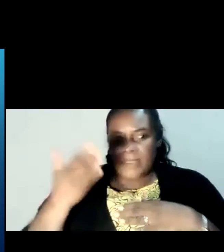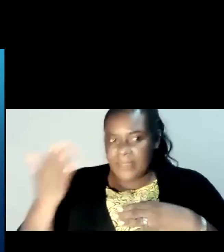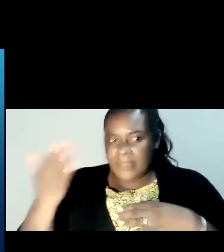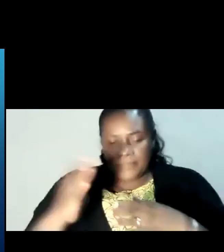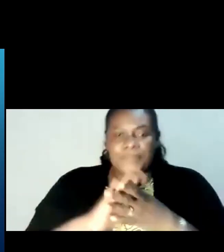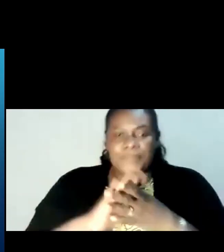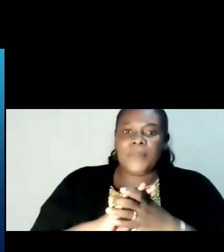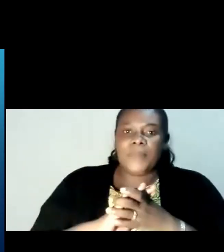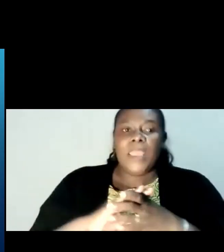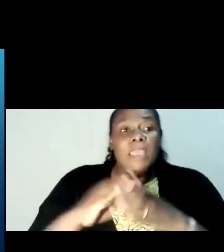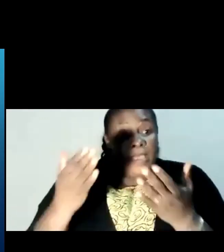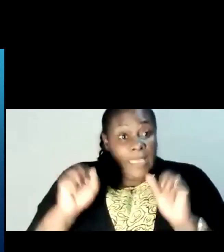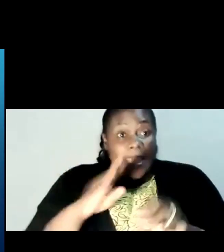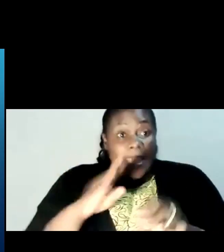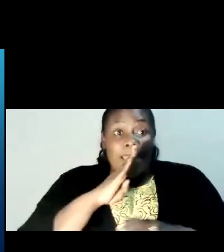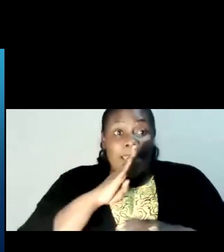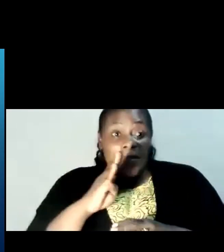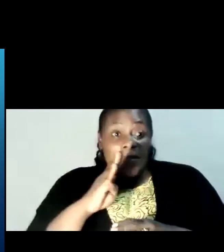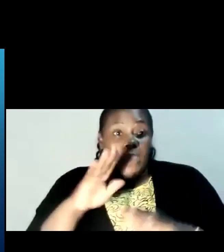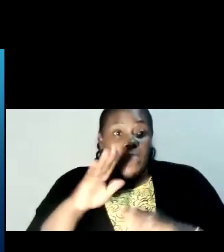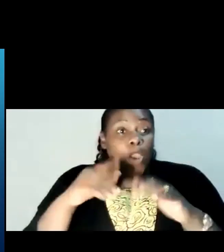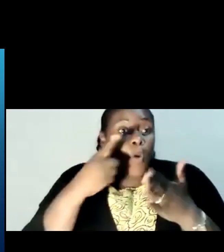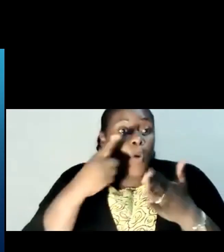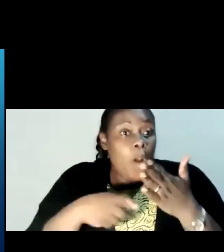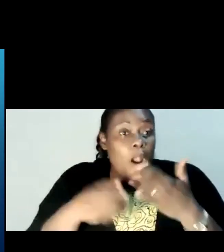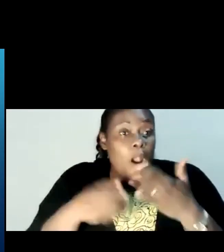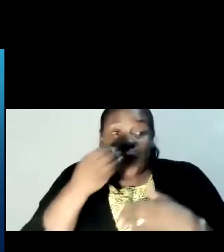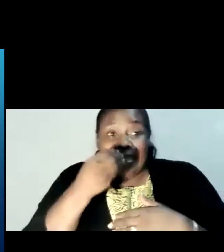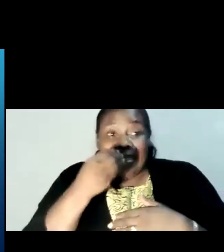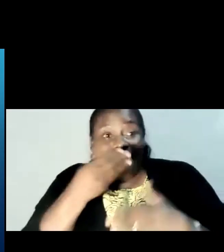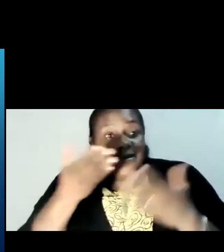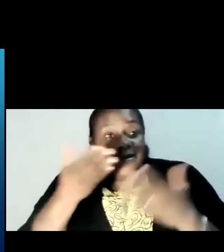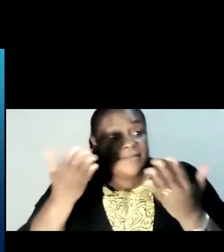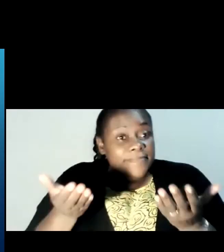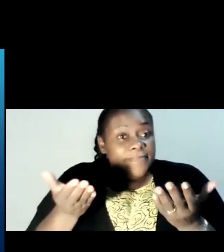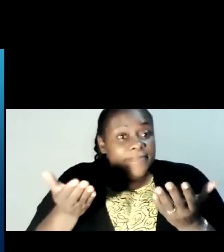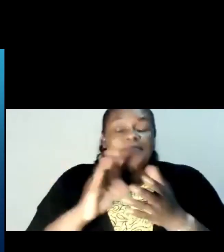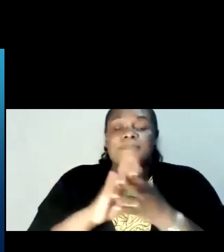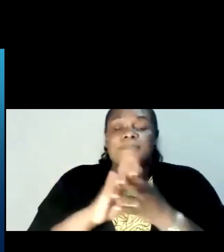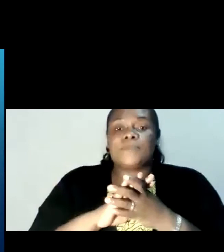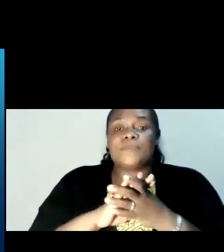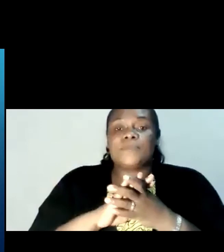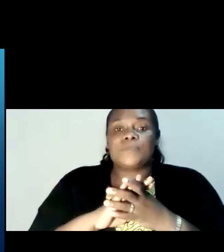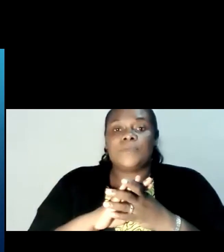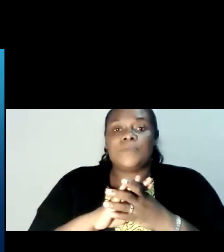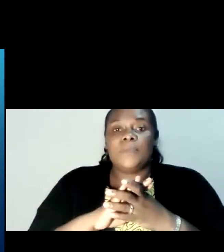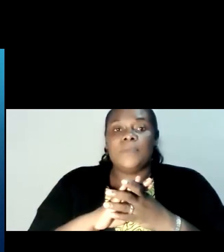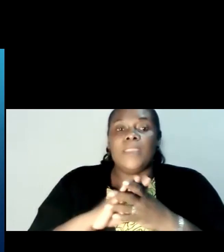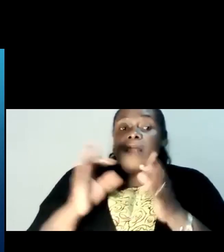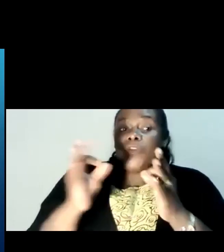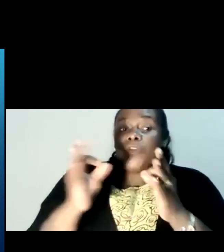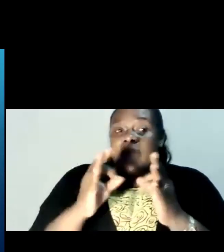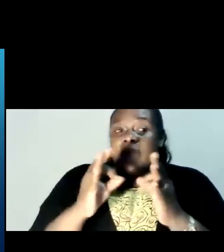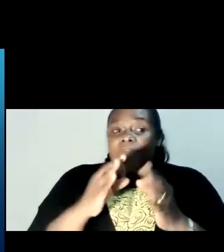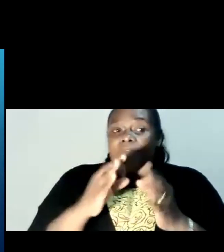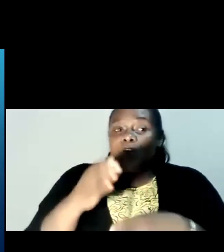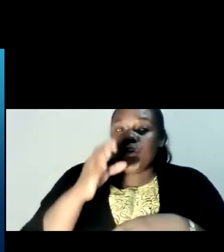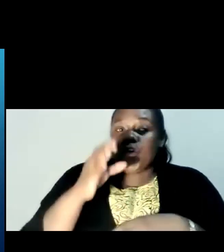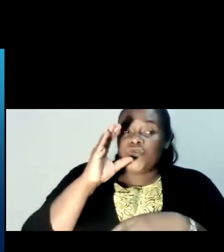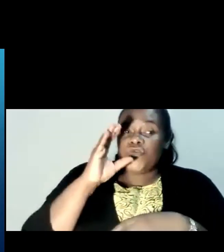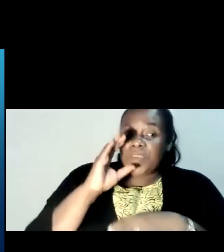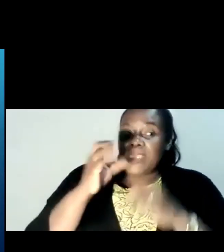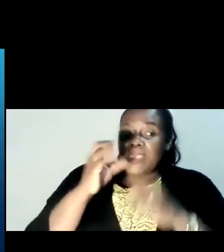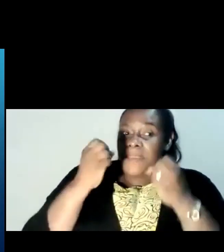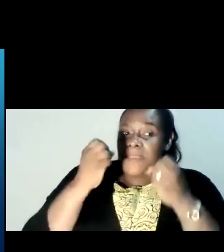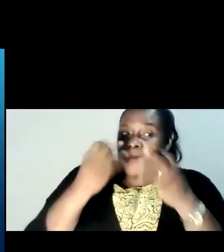So if a person is drinking a lot of caffeine, or using any